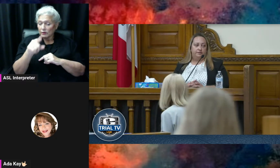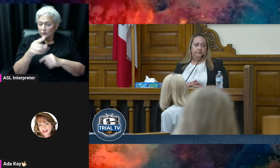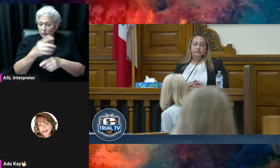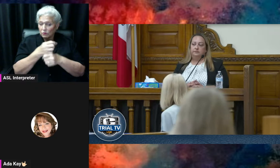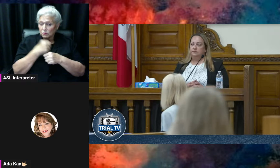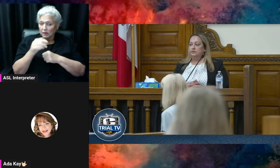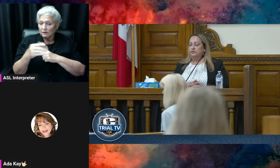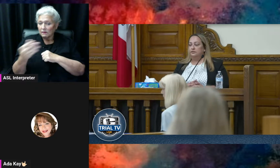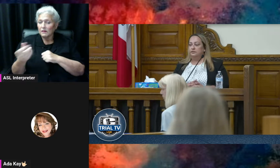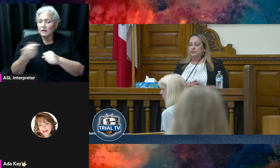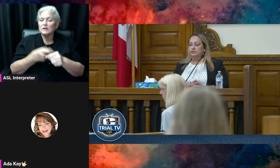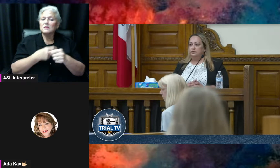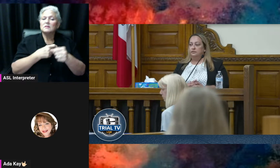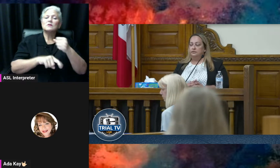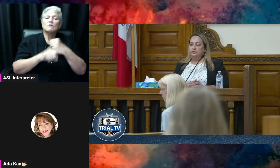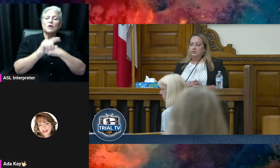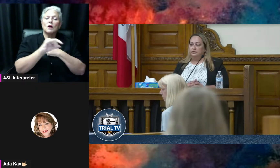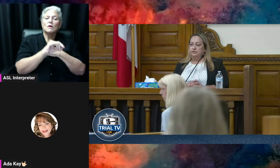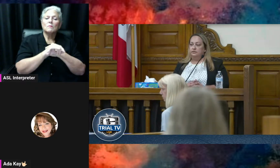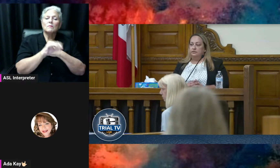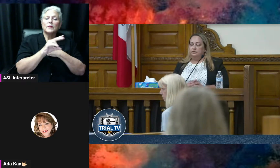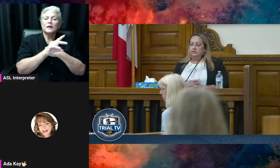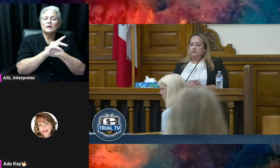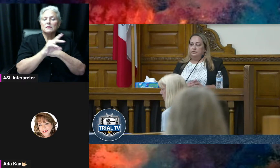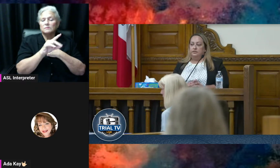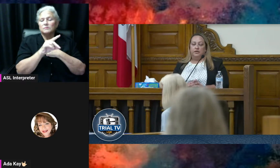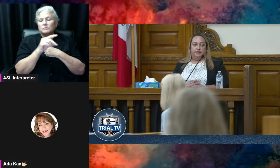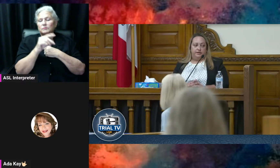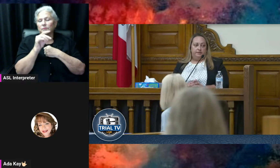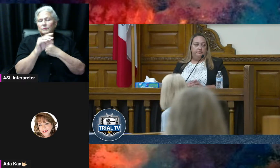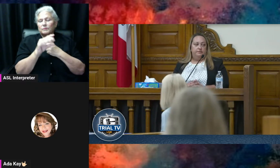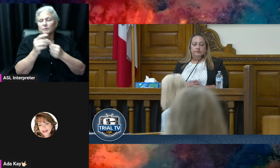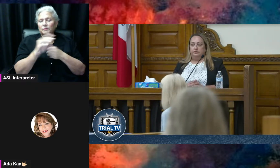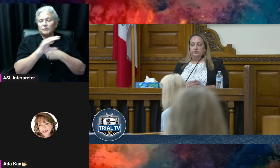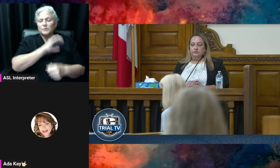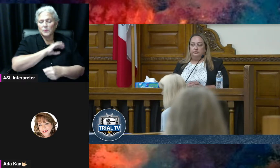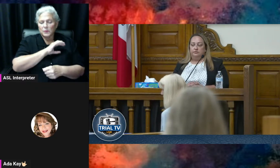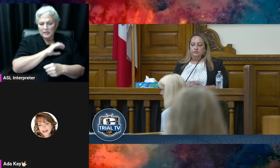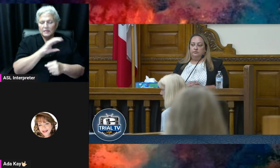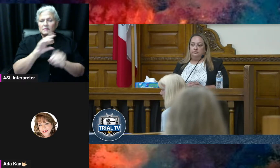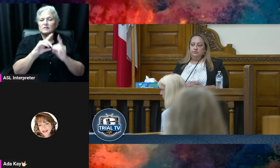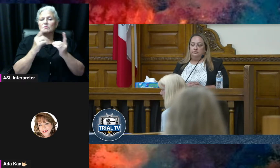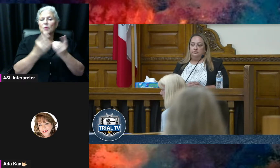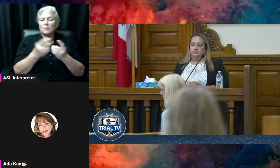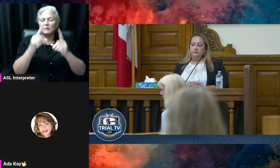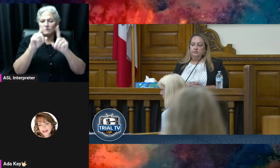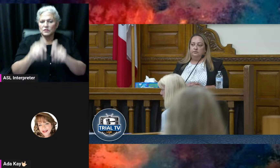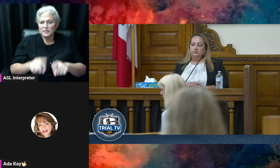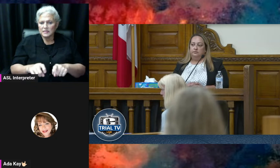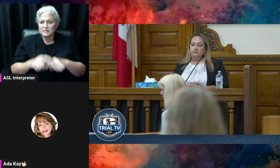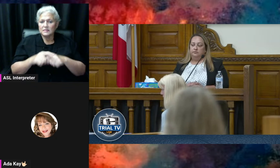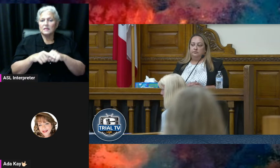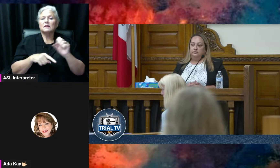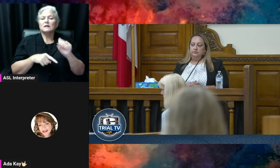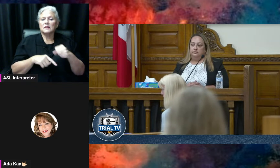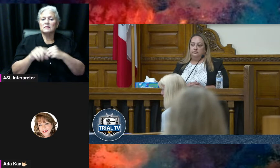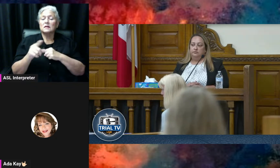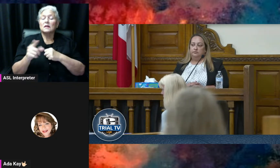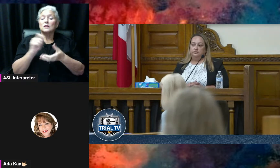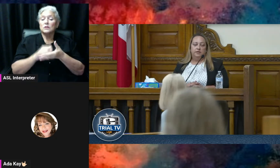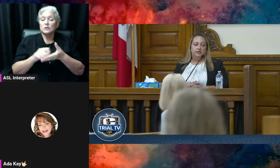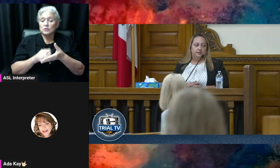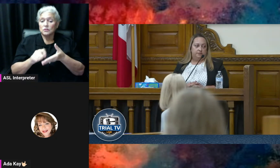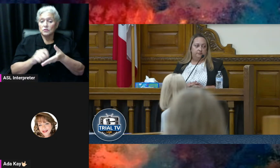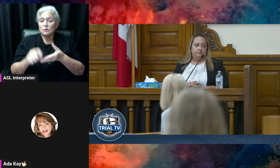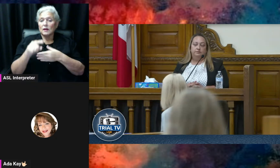I did. And did you in fact perform testing? I did. Did you author 2 separate reports concerning your